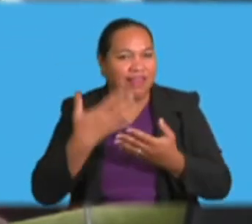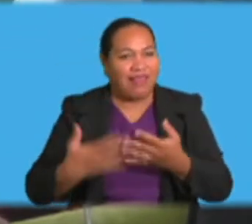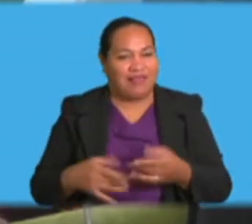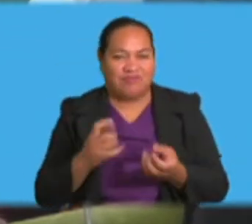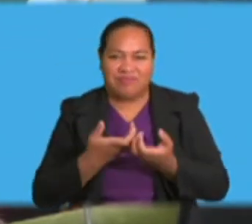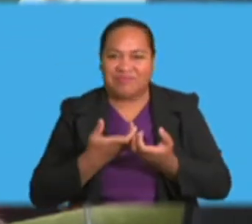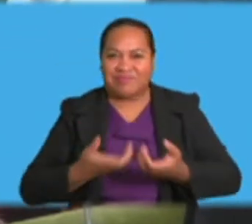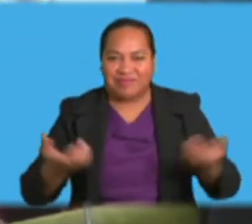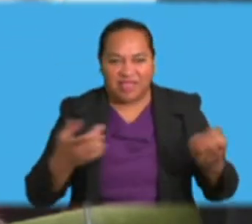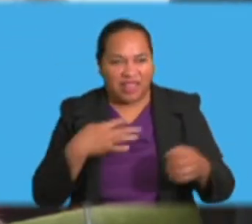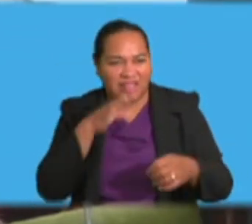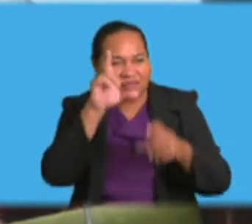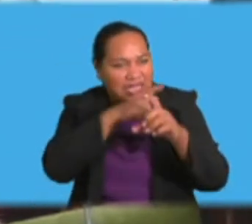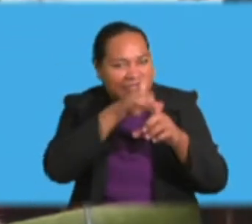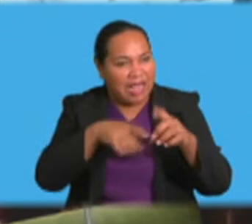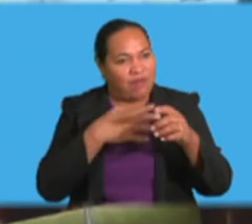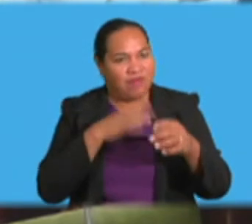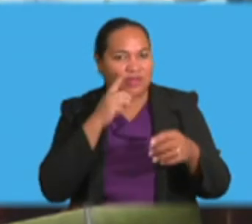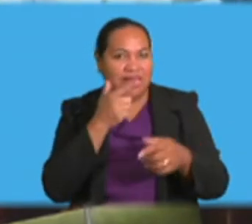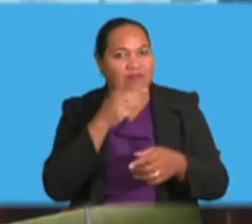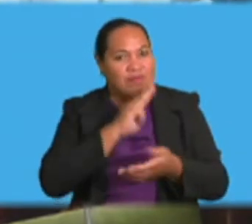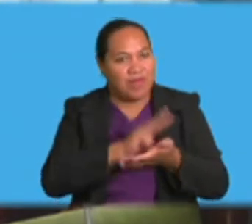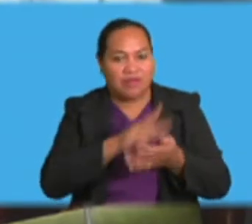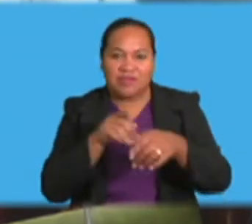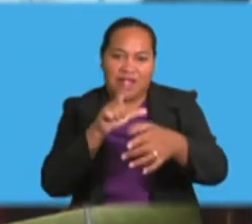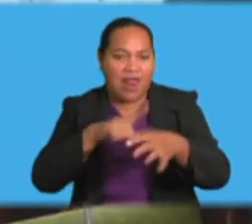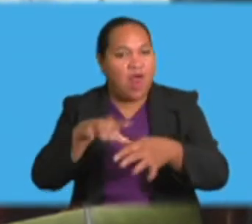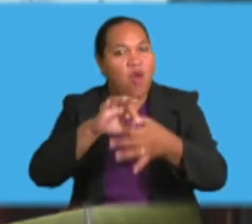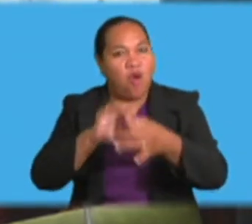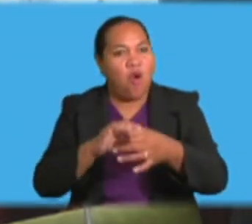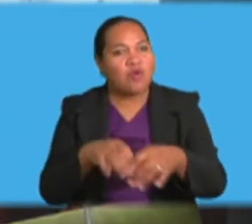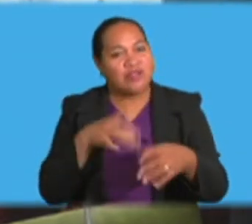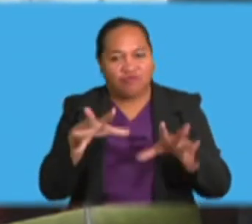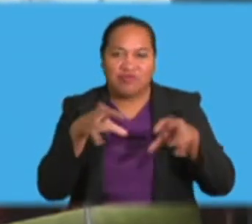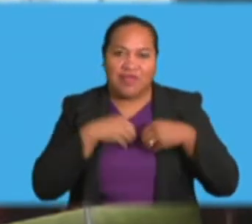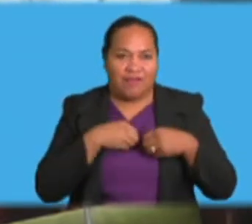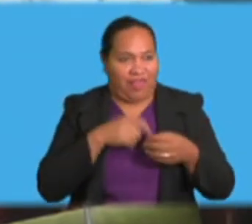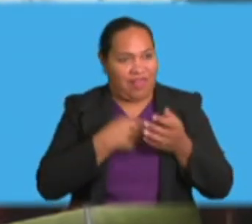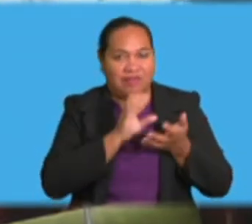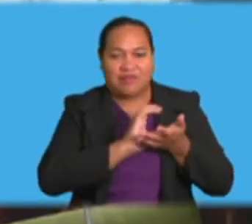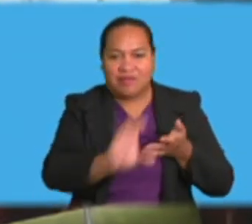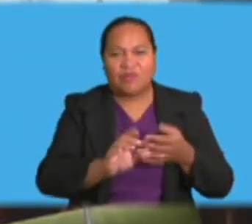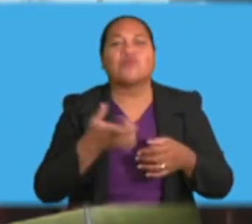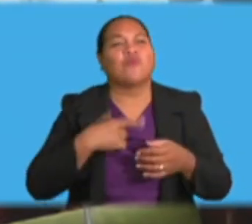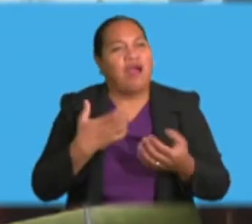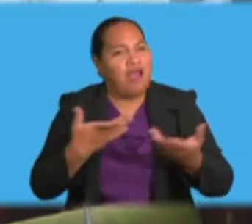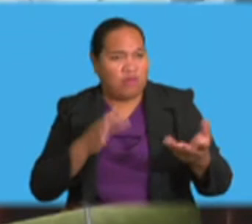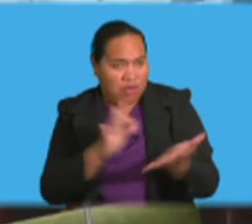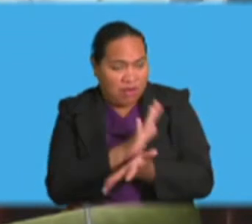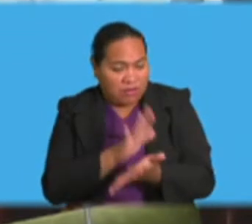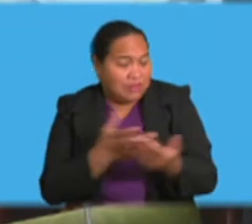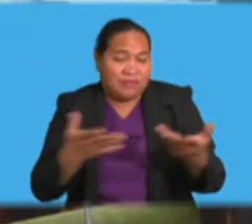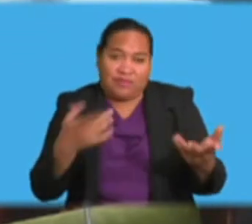structure and criticise the $7 million landowners received by spreading lies that FPL has not submitted its audited accounts when it has.